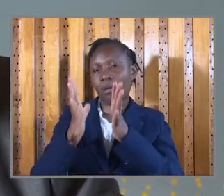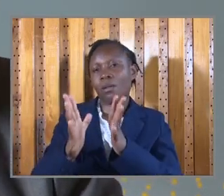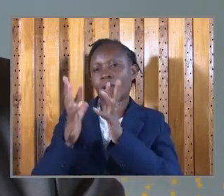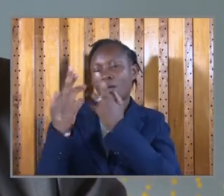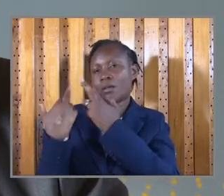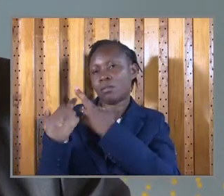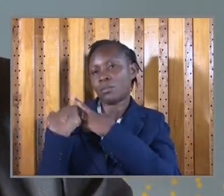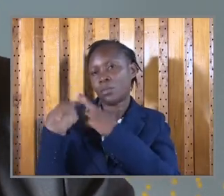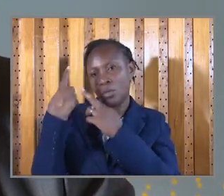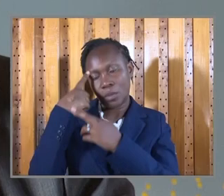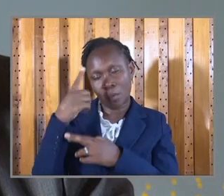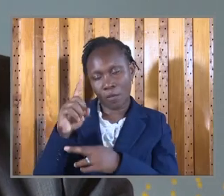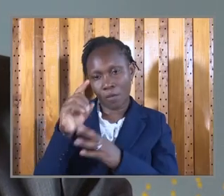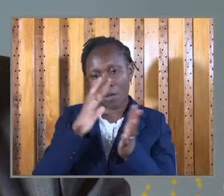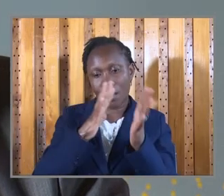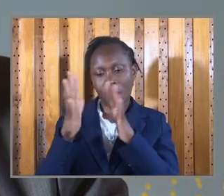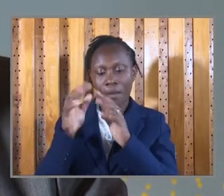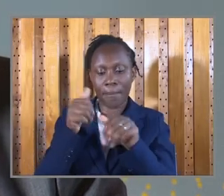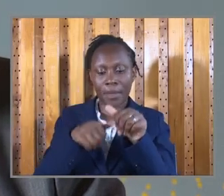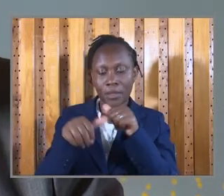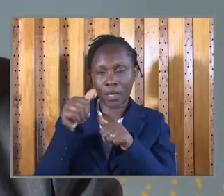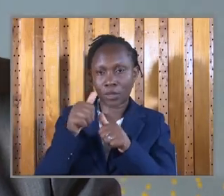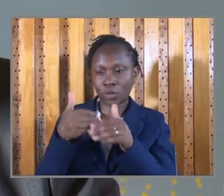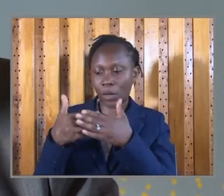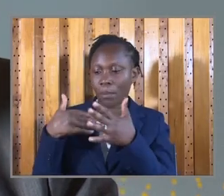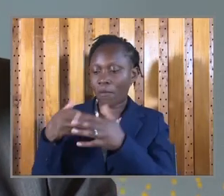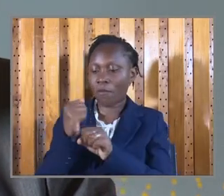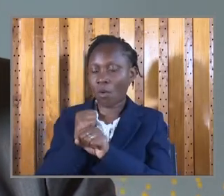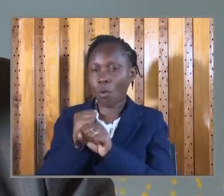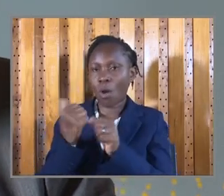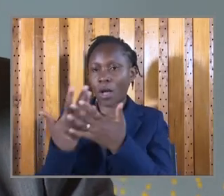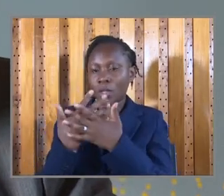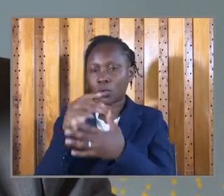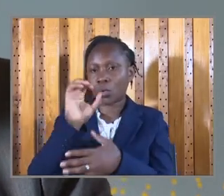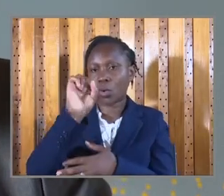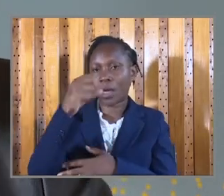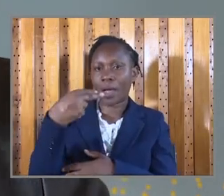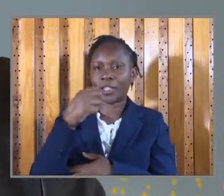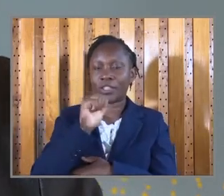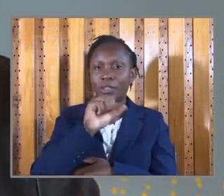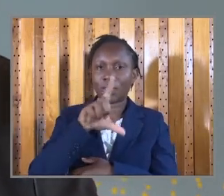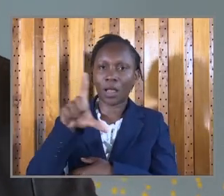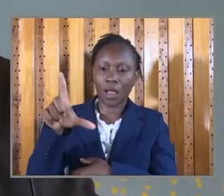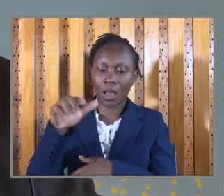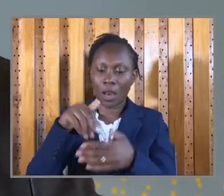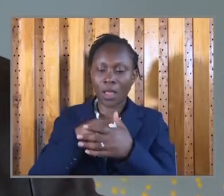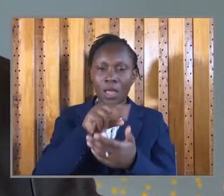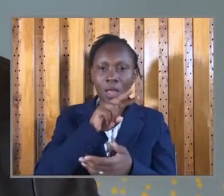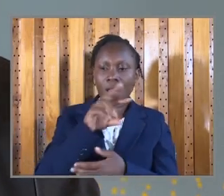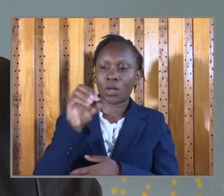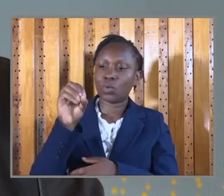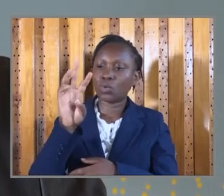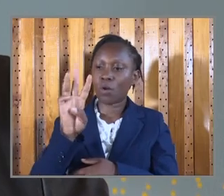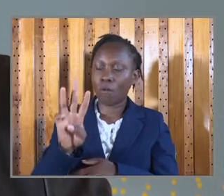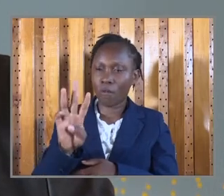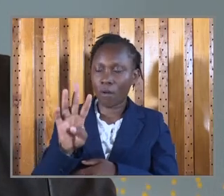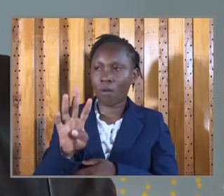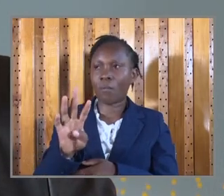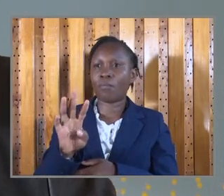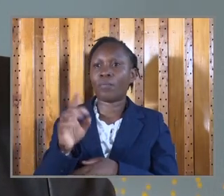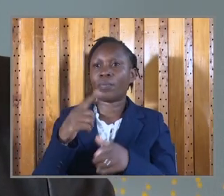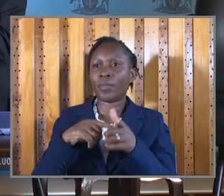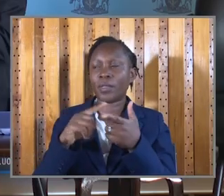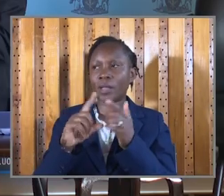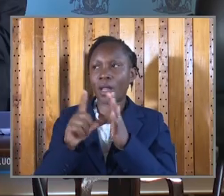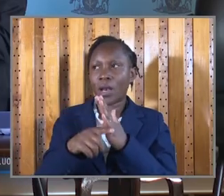He served in the commercial positions at Shell from 2002 to 2004. He joined McKinsey and Company